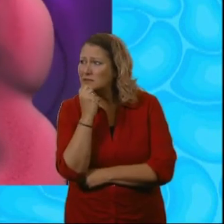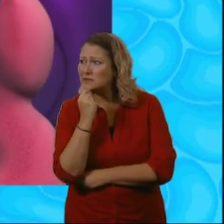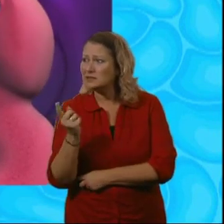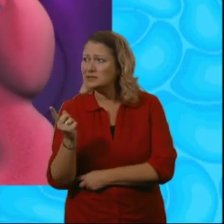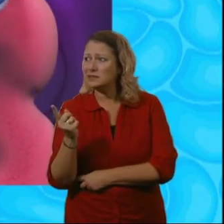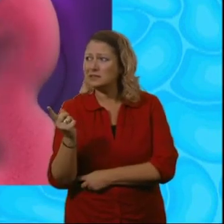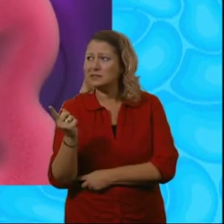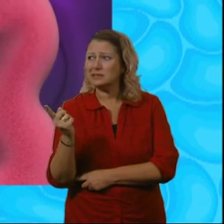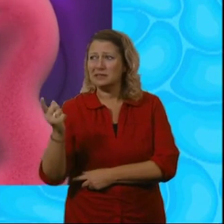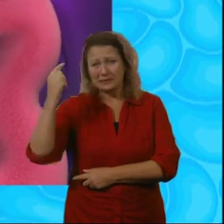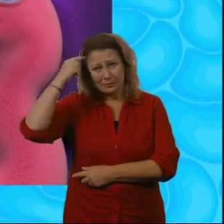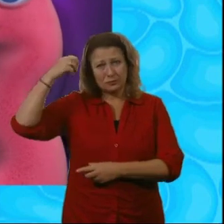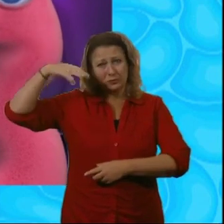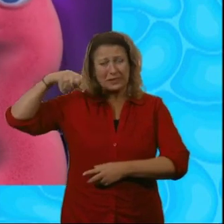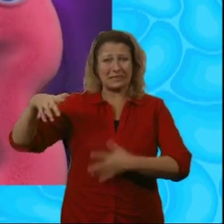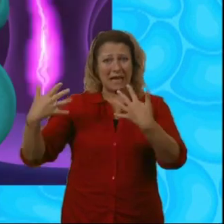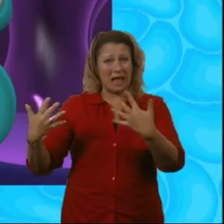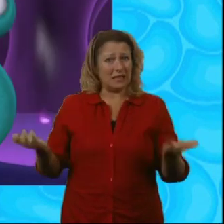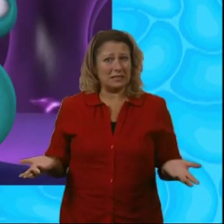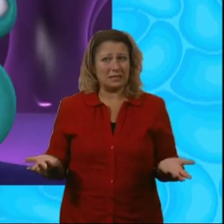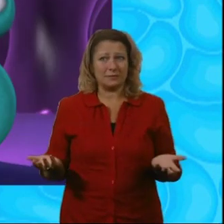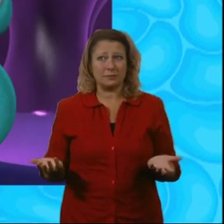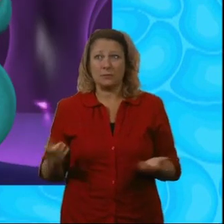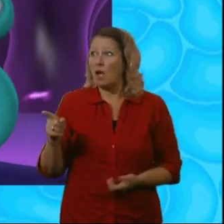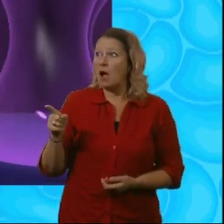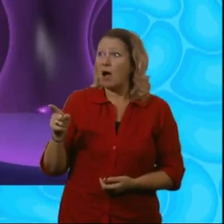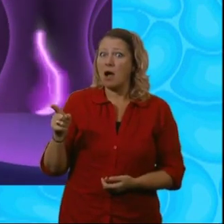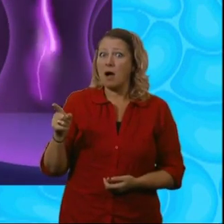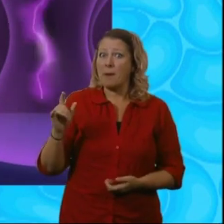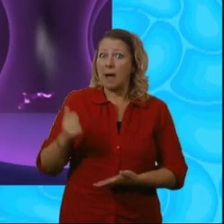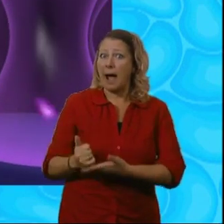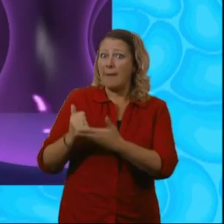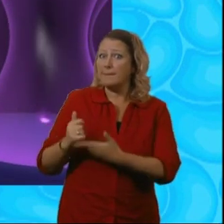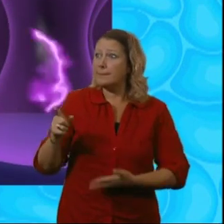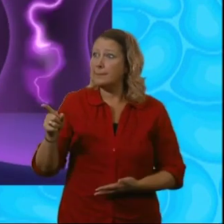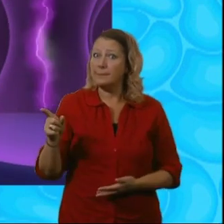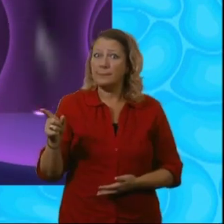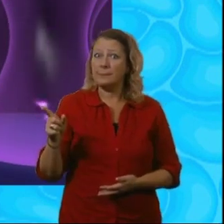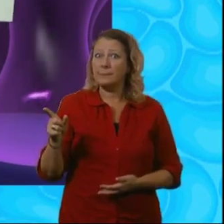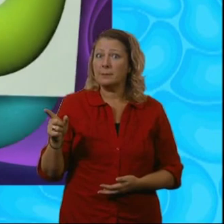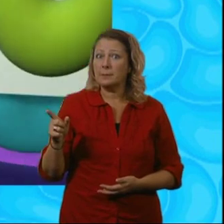make 10 in the brain game machine. Maybe this will work.